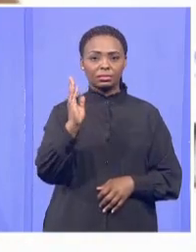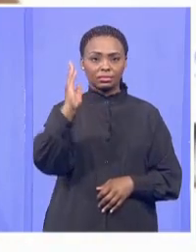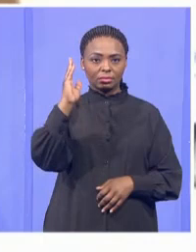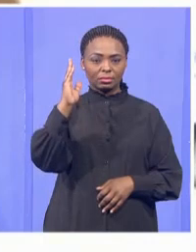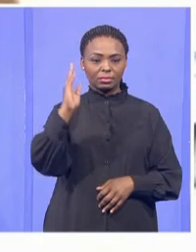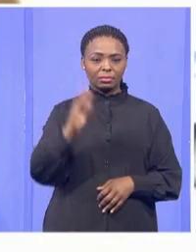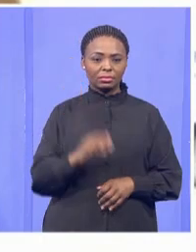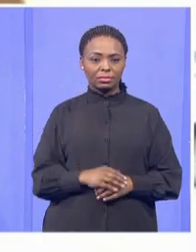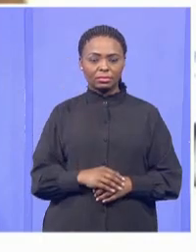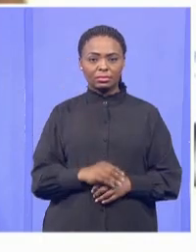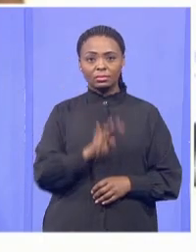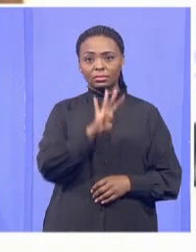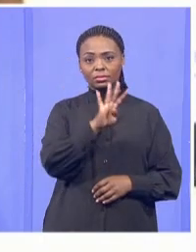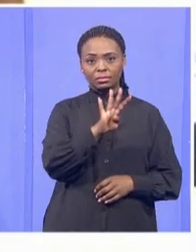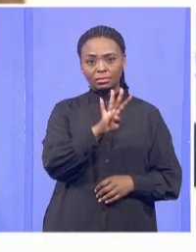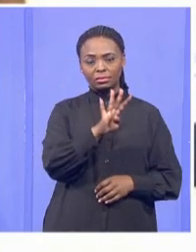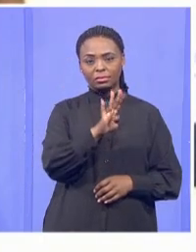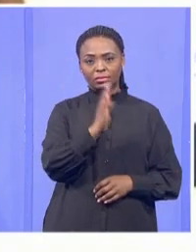Only 4.